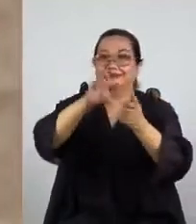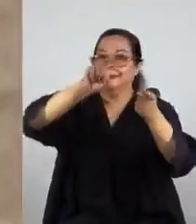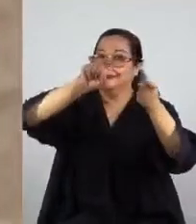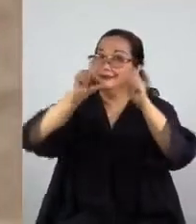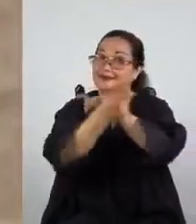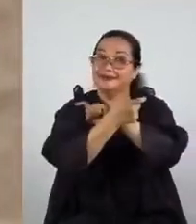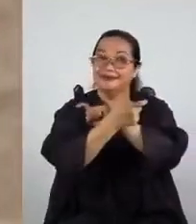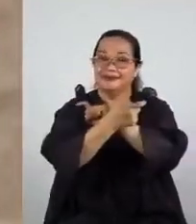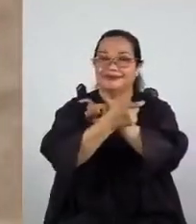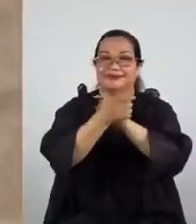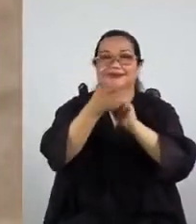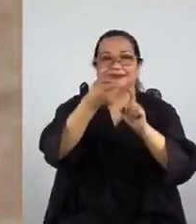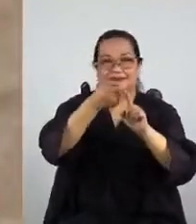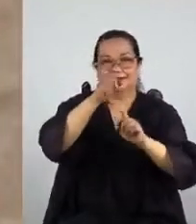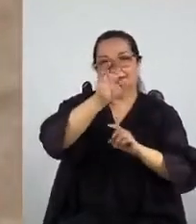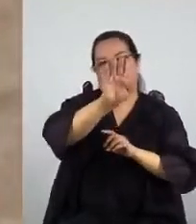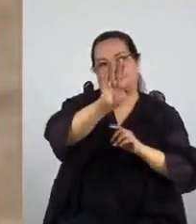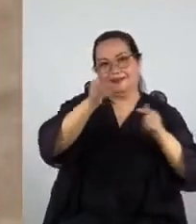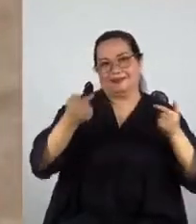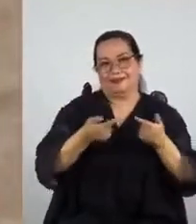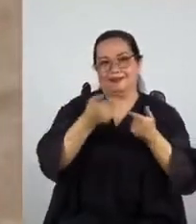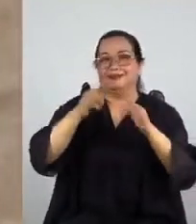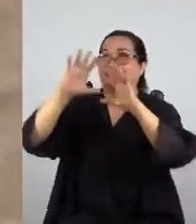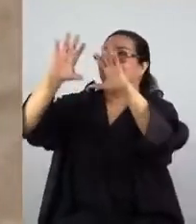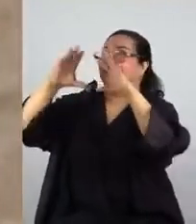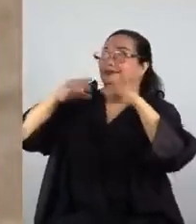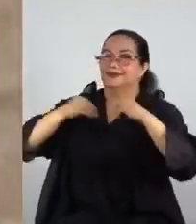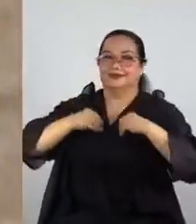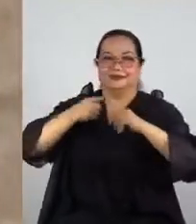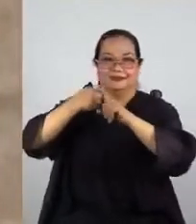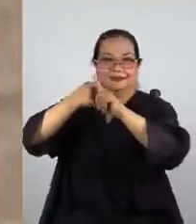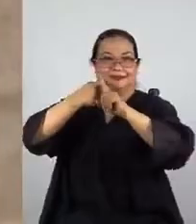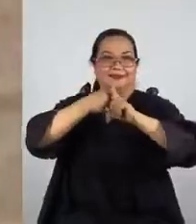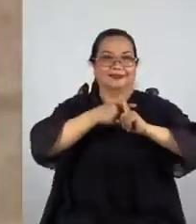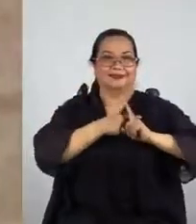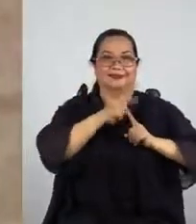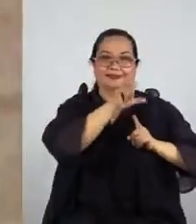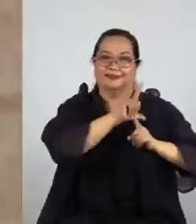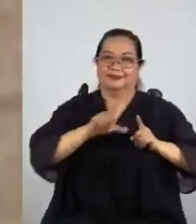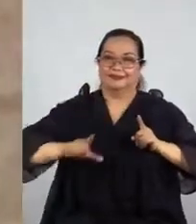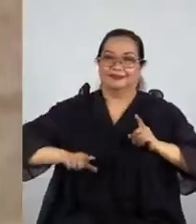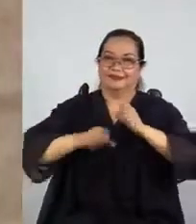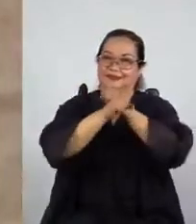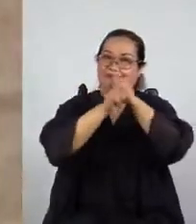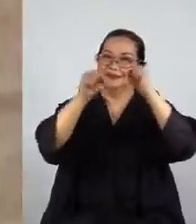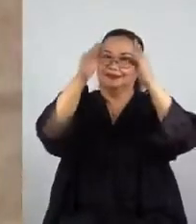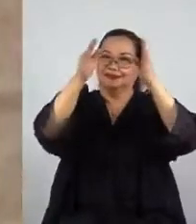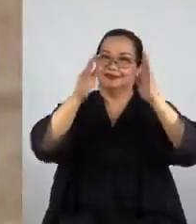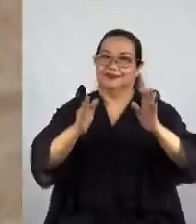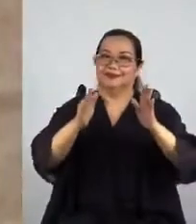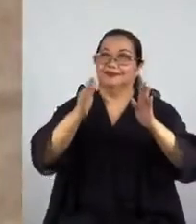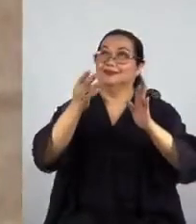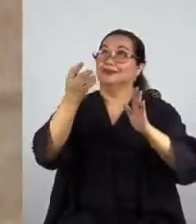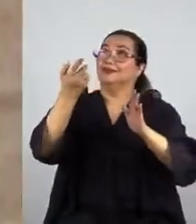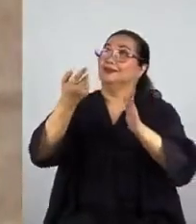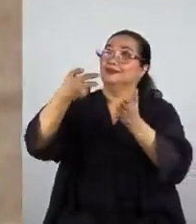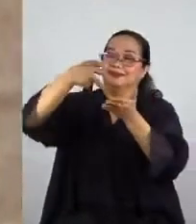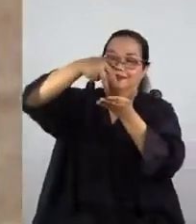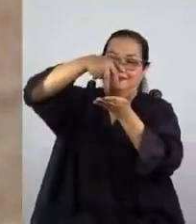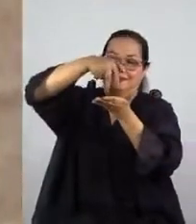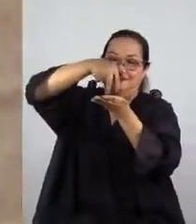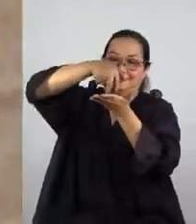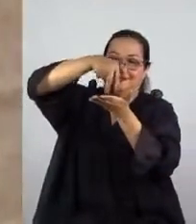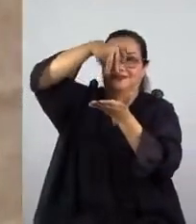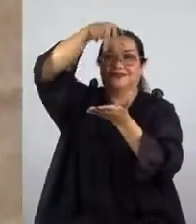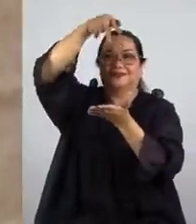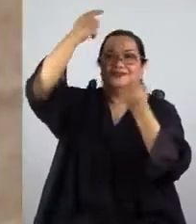your sin. Believe and receive the Lord Jesus Christ as your Lord and Savior. Believe that He rose again from the dead, victorious